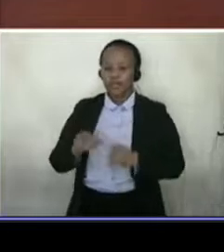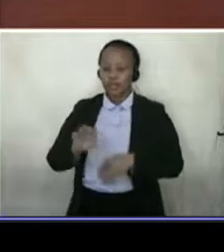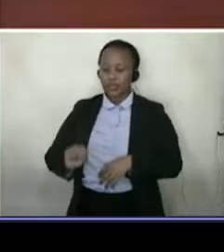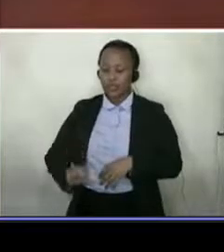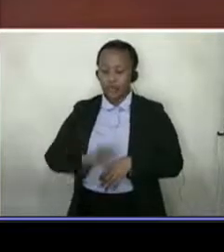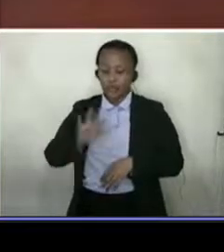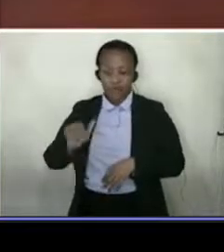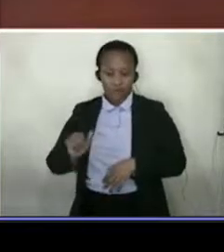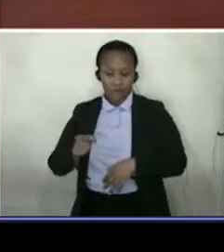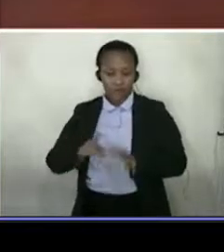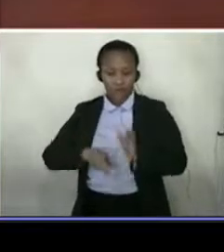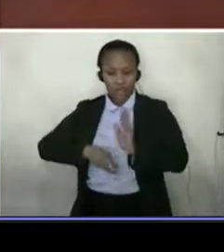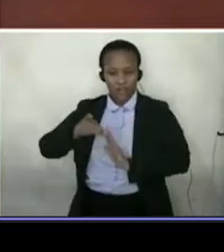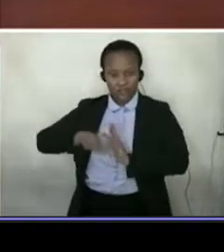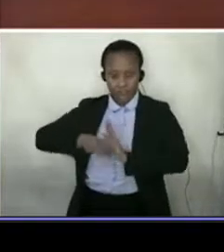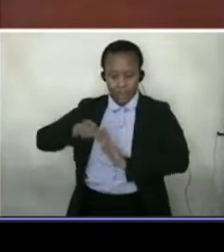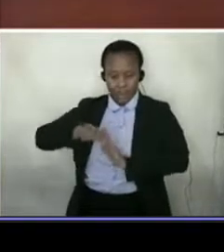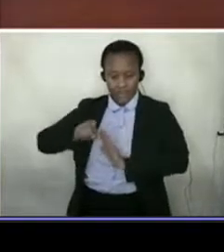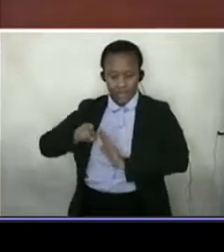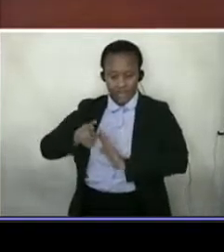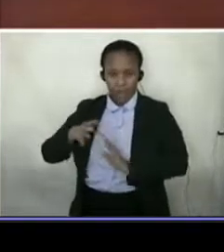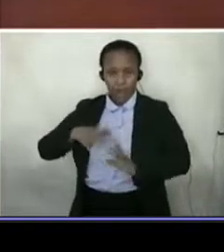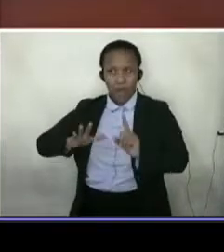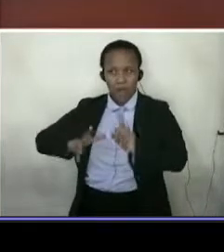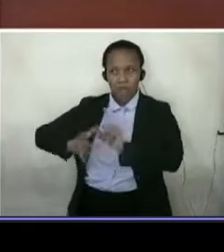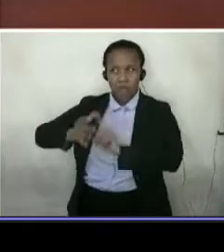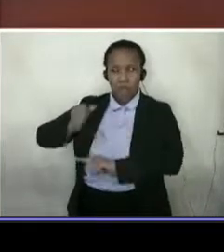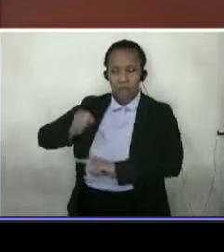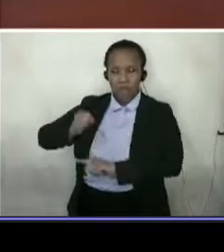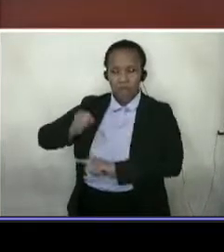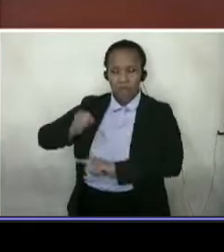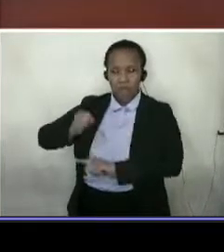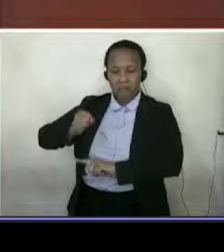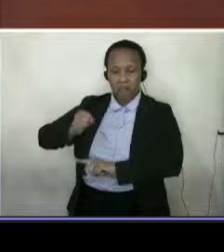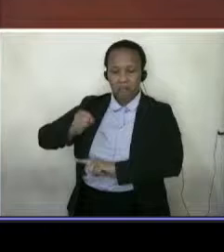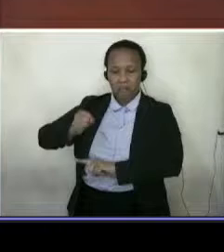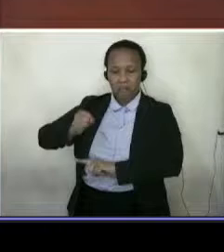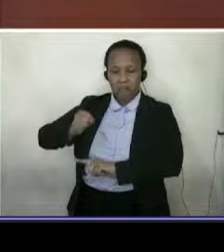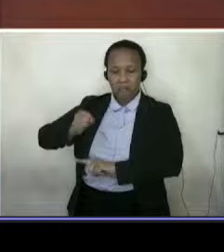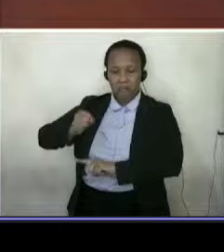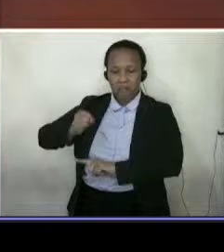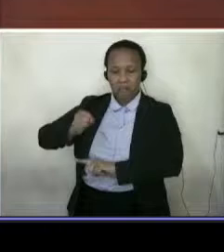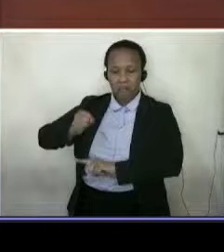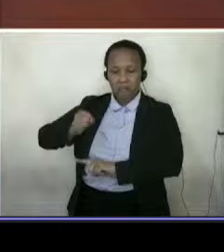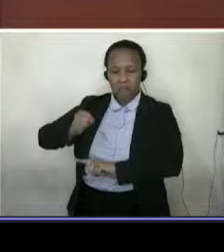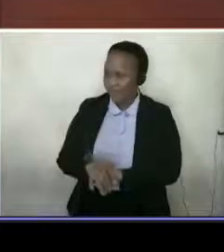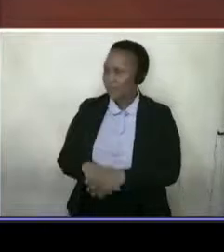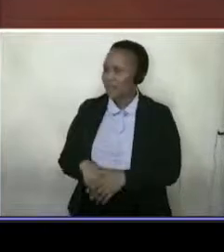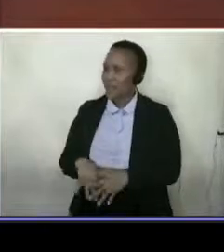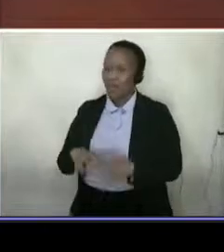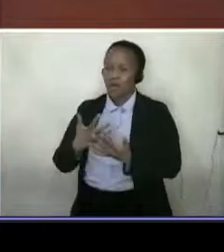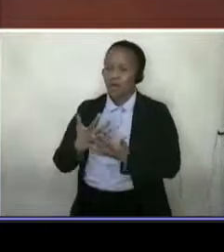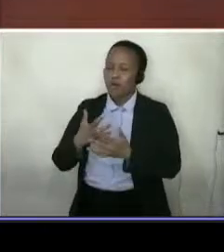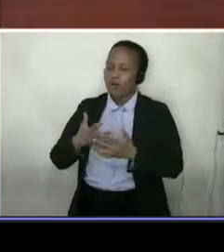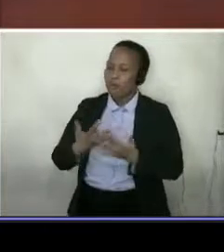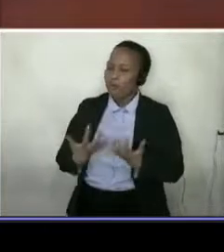developmental state seems to be derailed by the lack of implementation of its good policies and poor